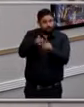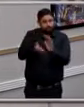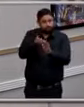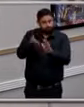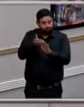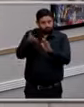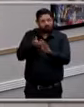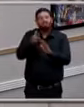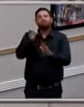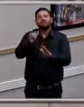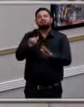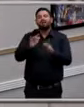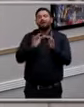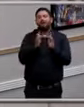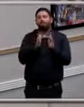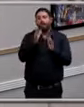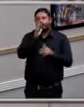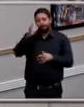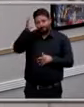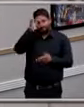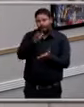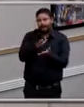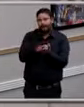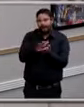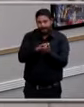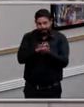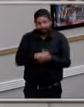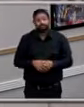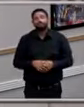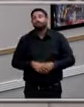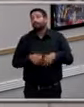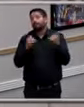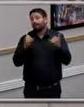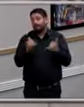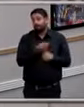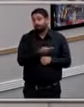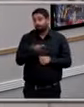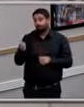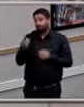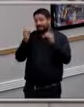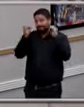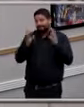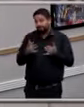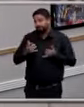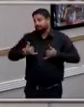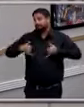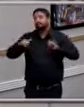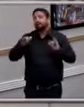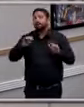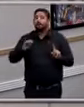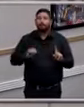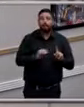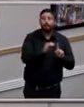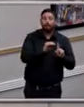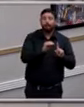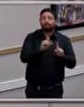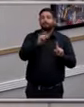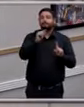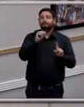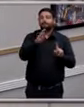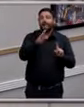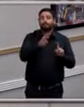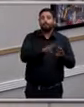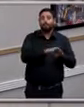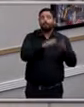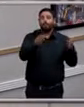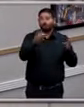Parent Academy. With that being said, for the few teachers that might still keep their grading tab open in Canvas, and now